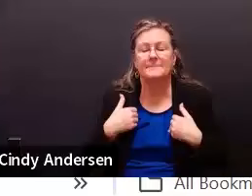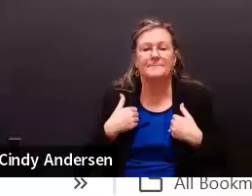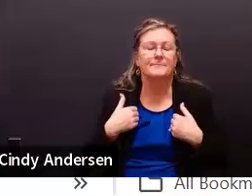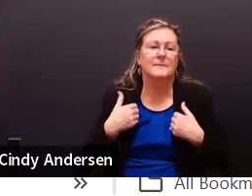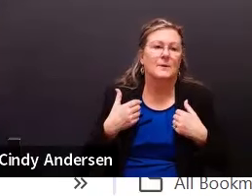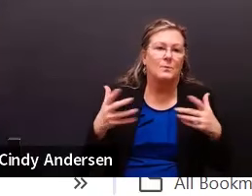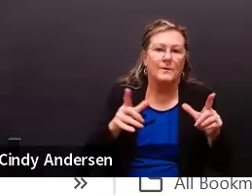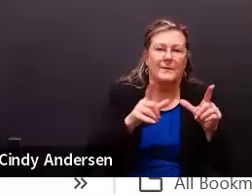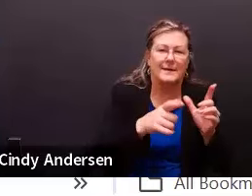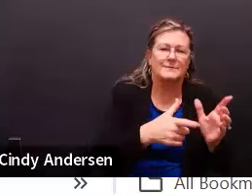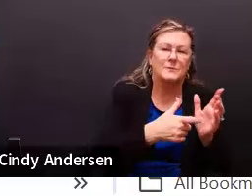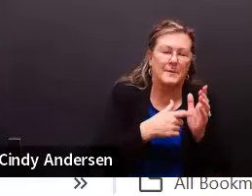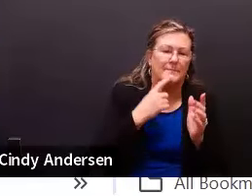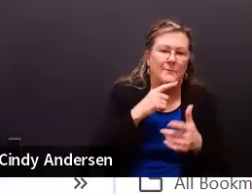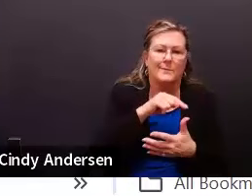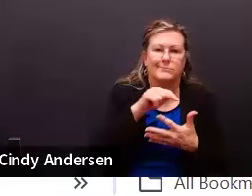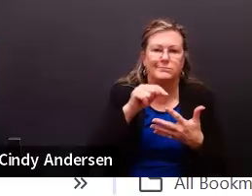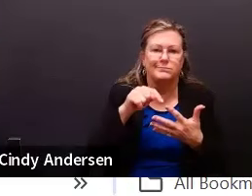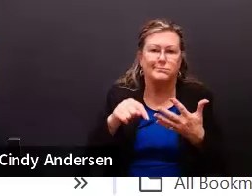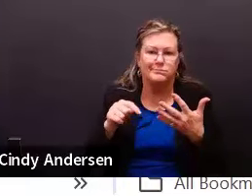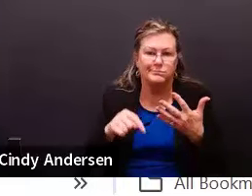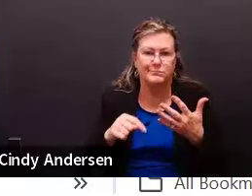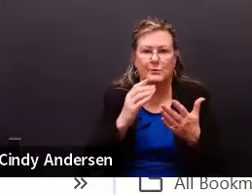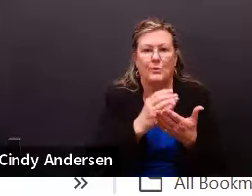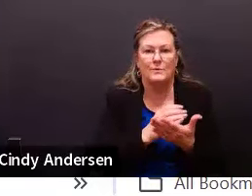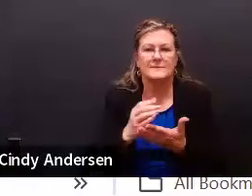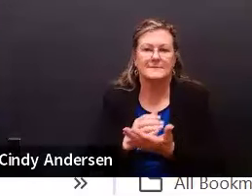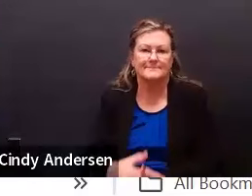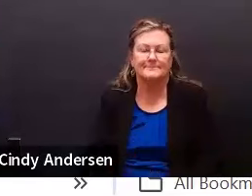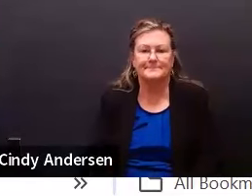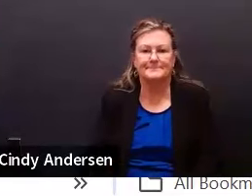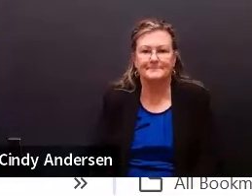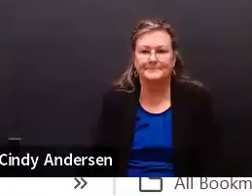What are the licenses required qualified to teach those courses?